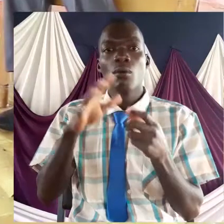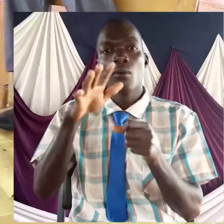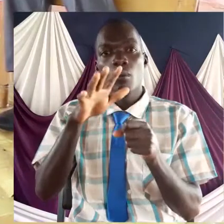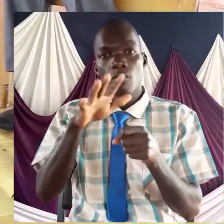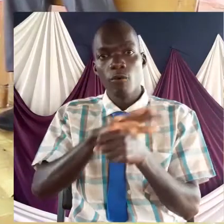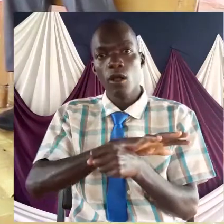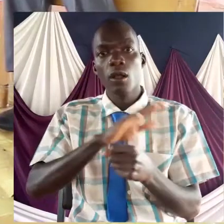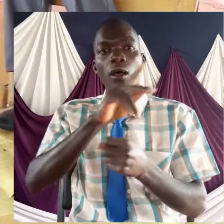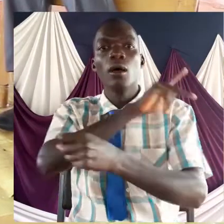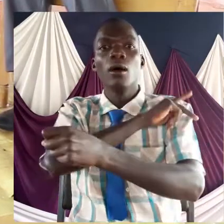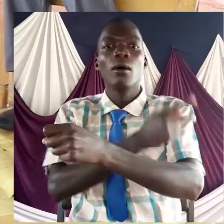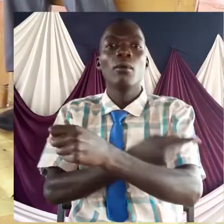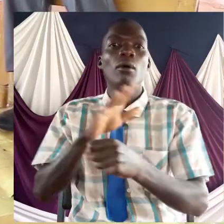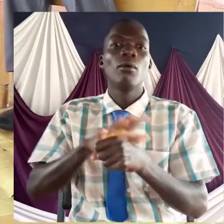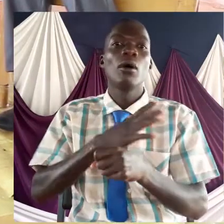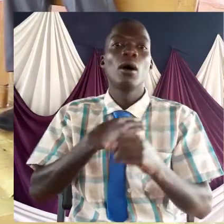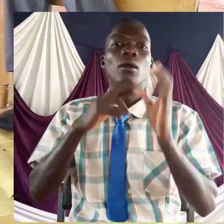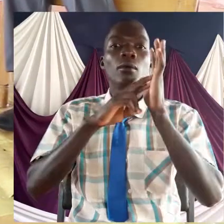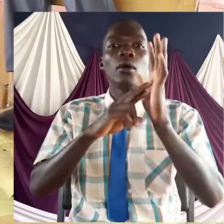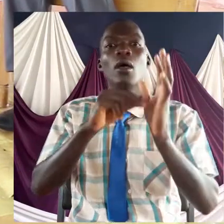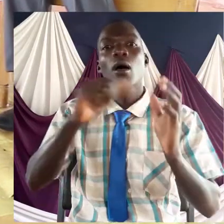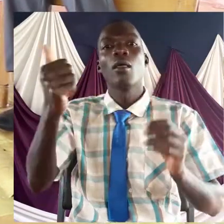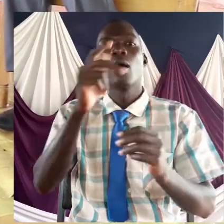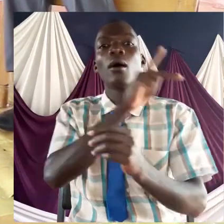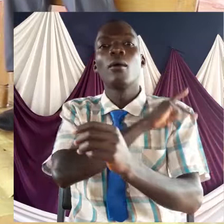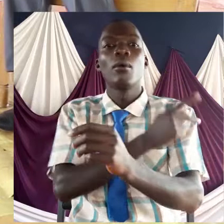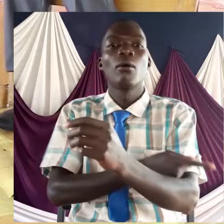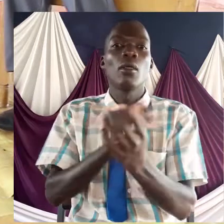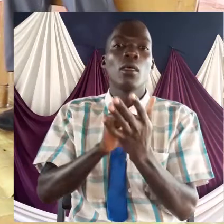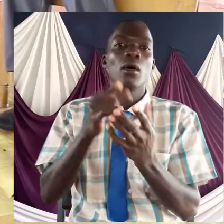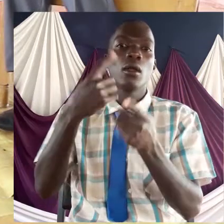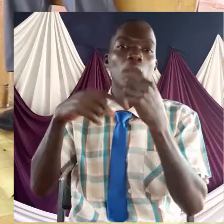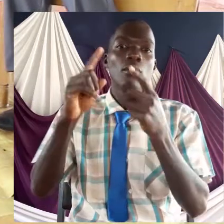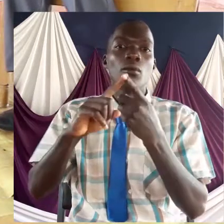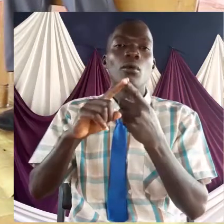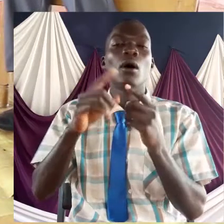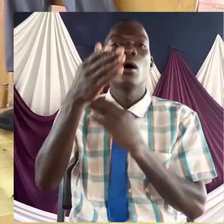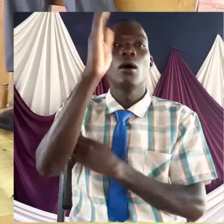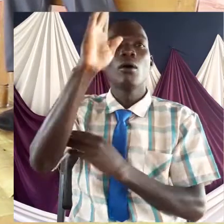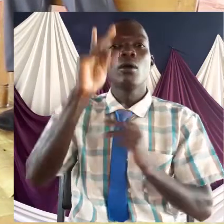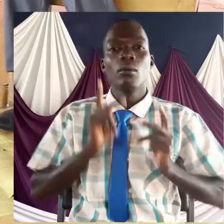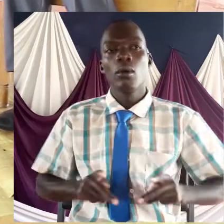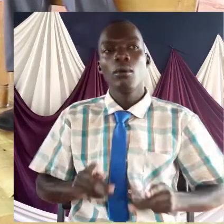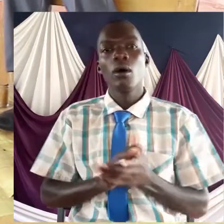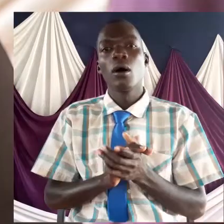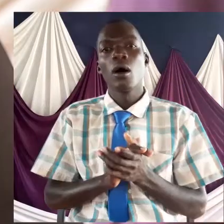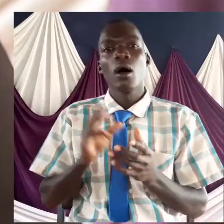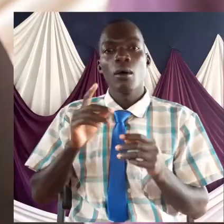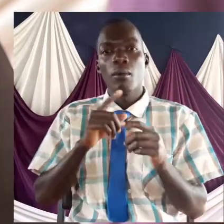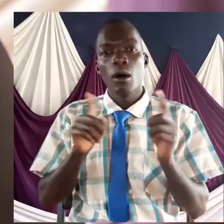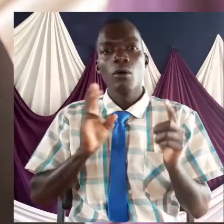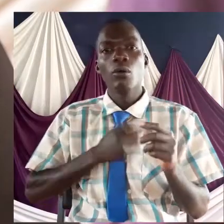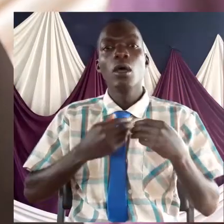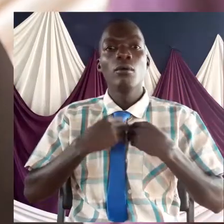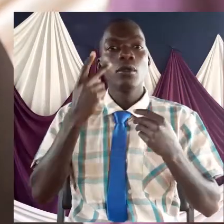very powerful, and it represents another power that comes to persecute even God's people. But we are seeing another